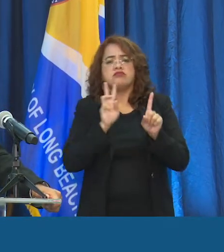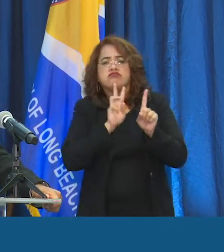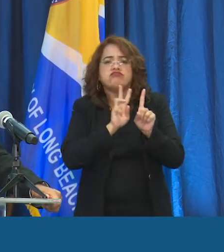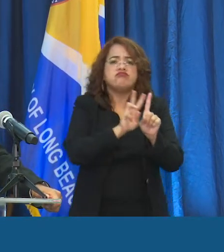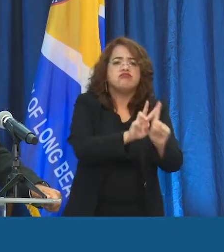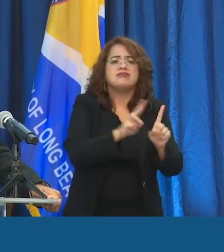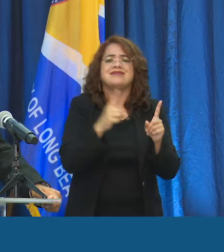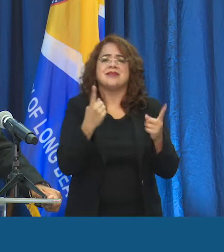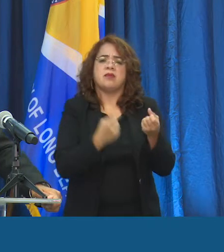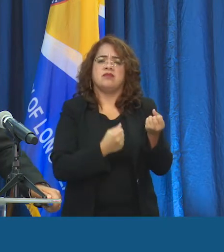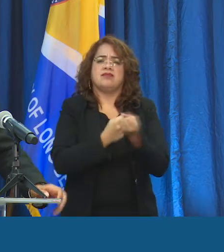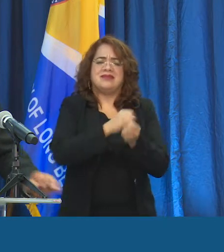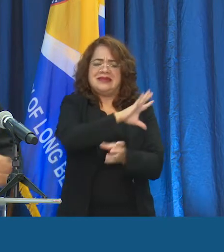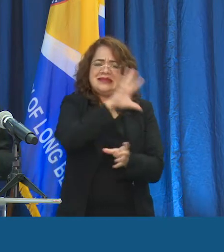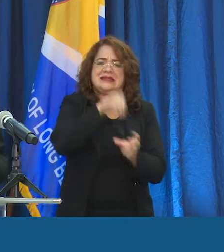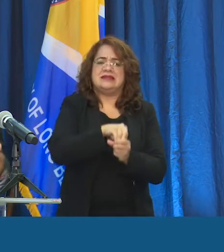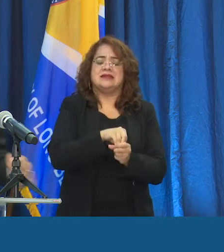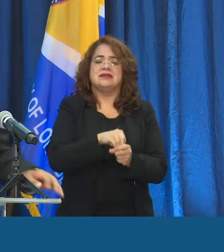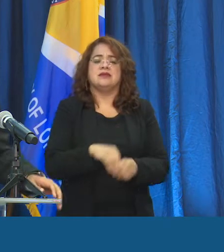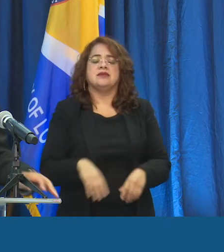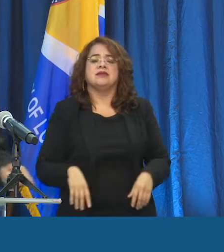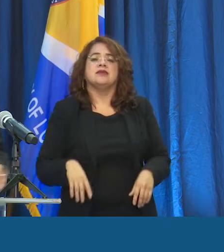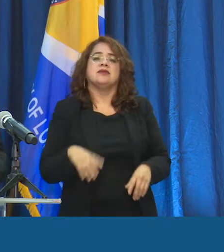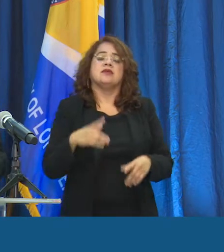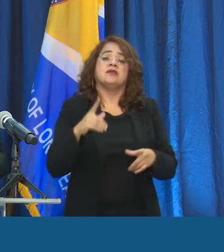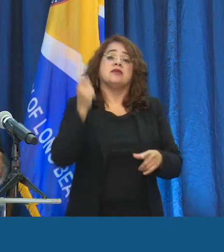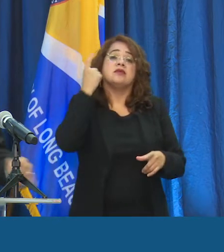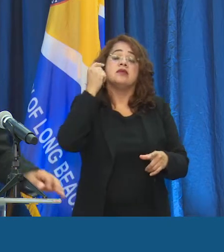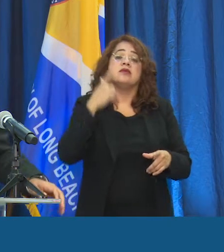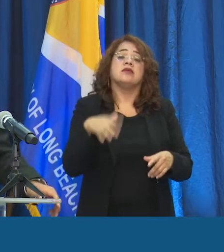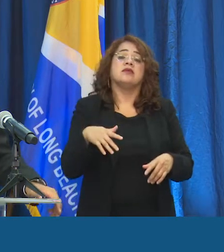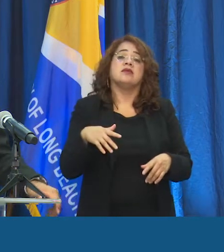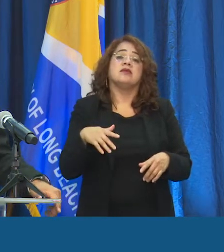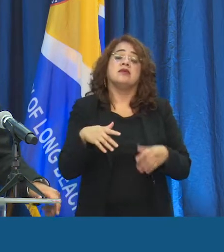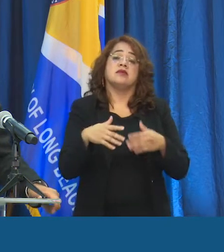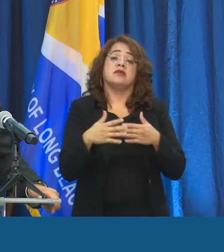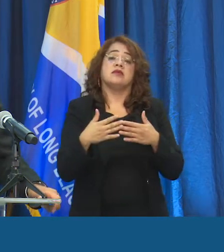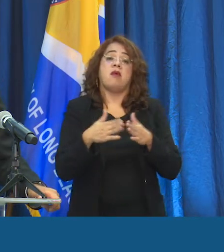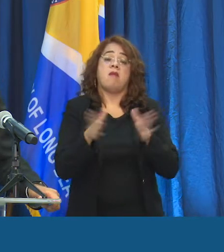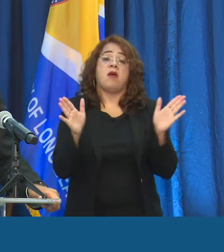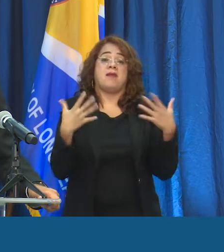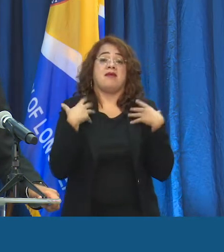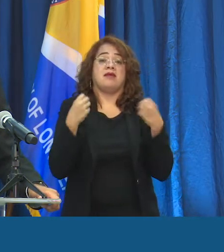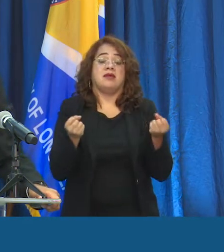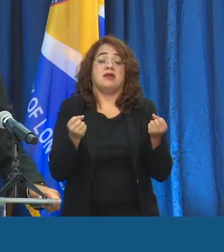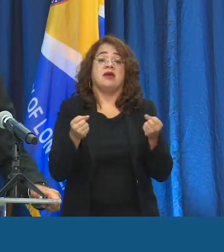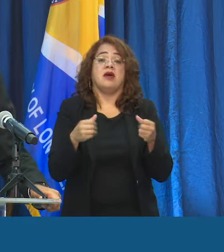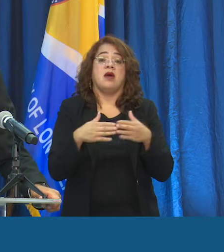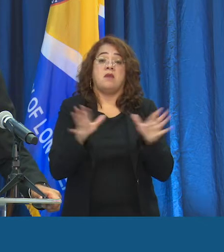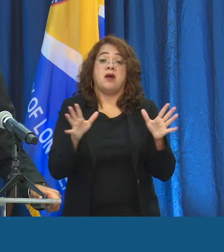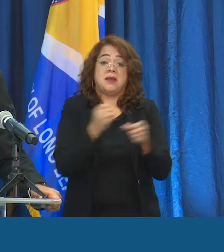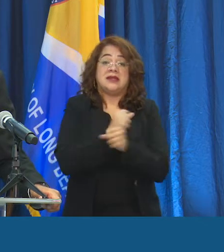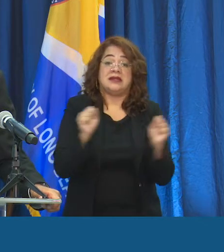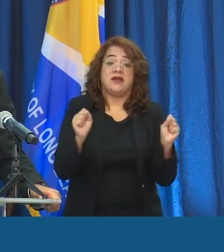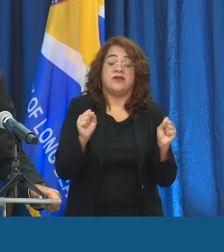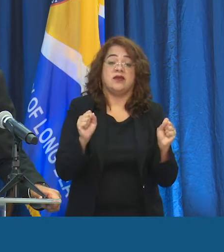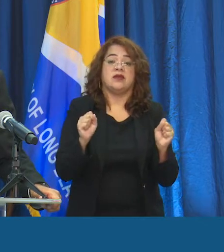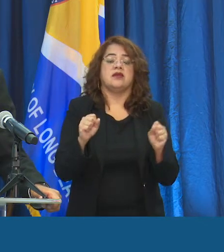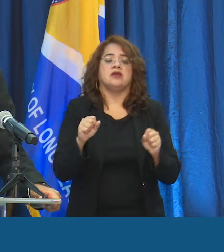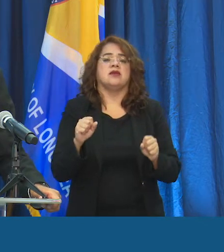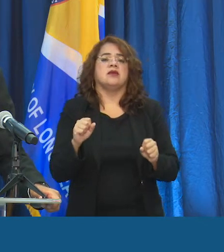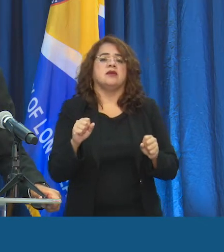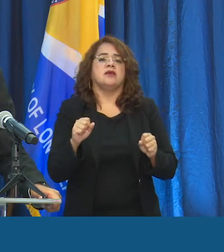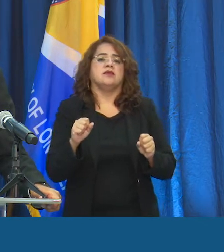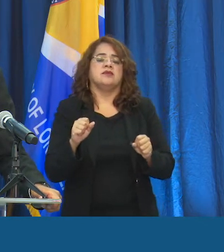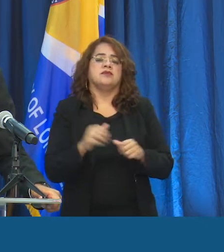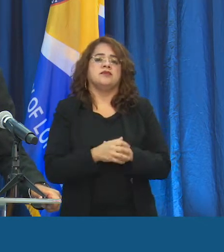I also want to add that as we move forward on the issue of public health and public safety, that this is an area that